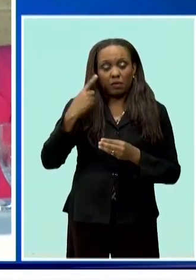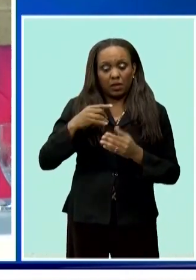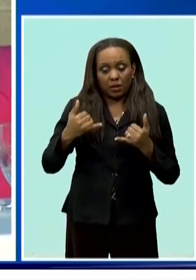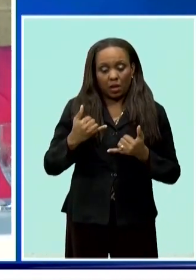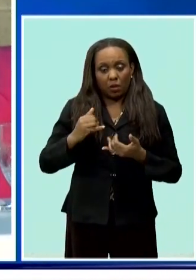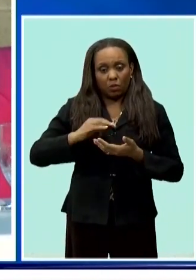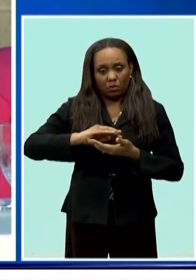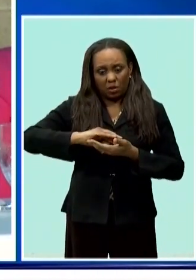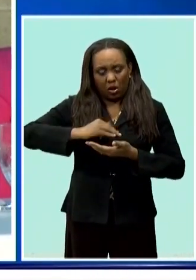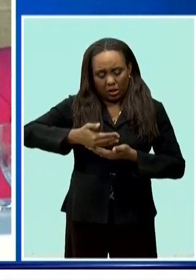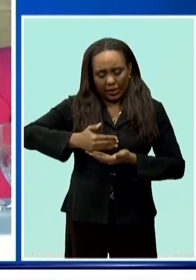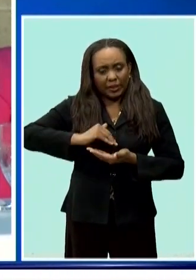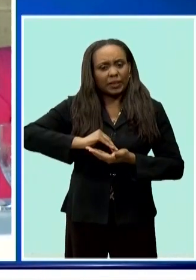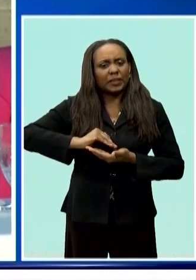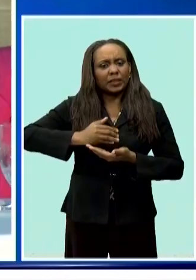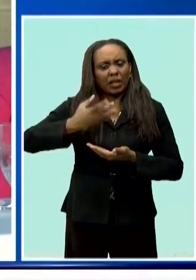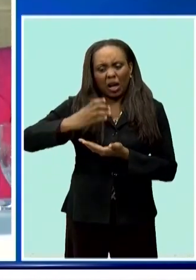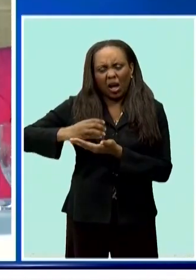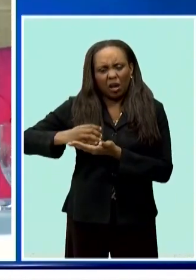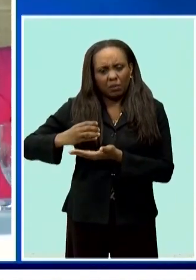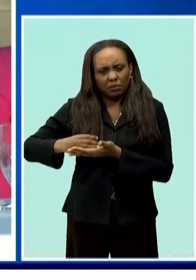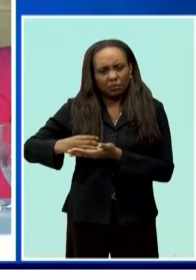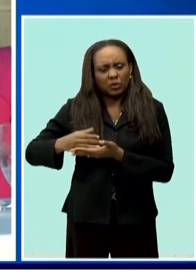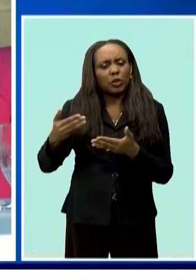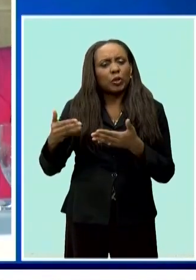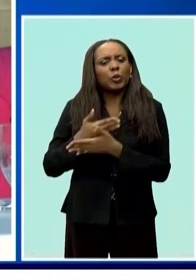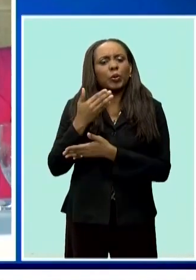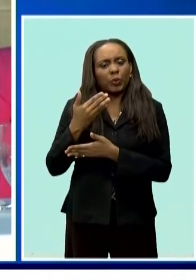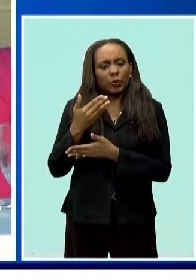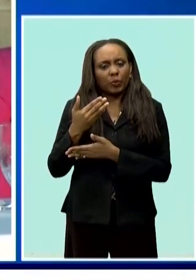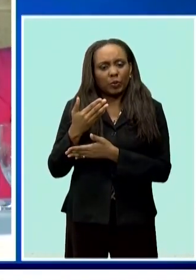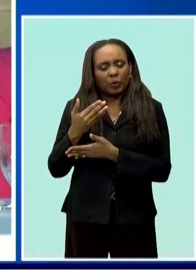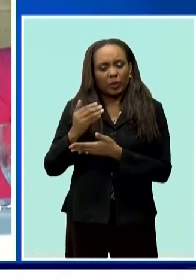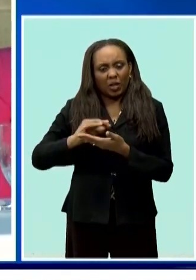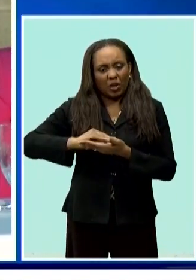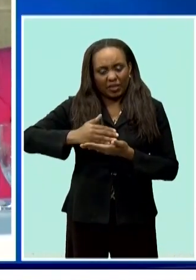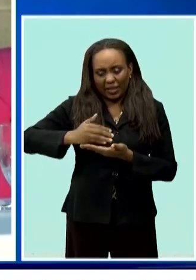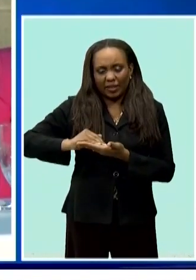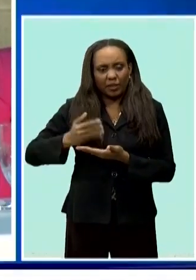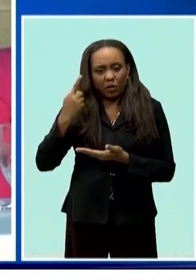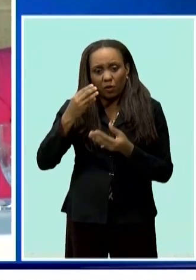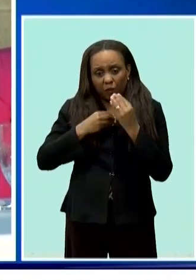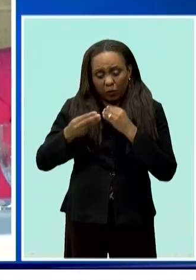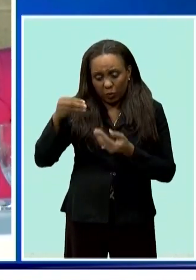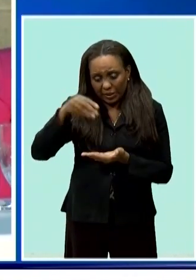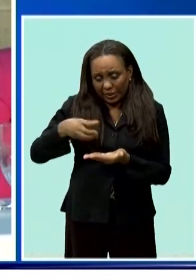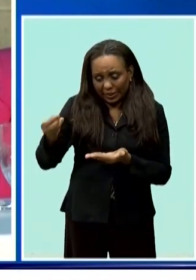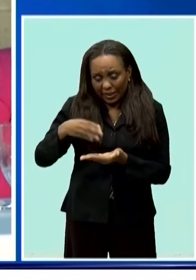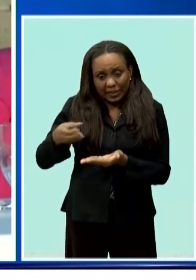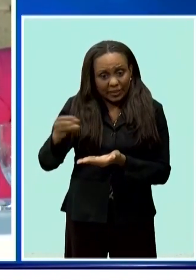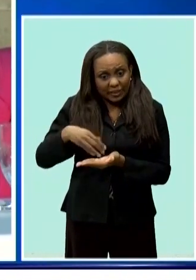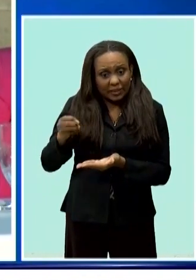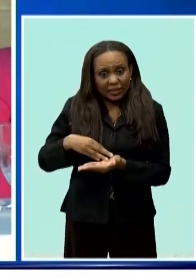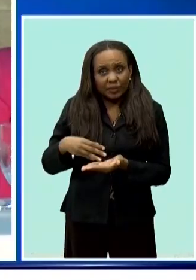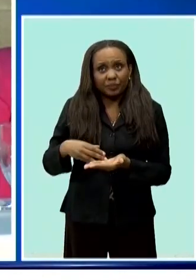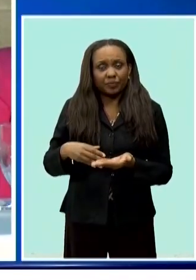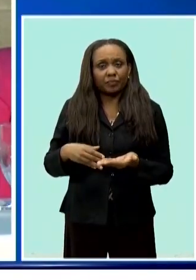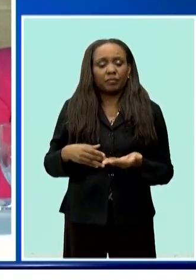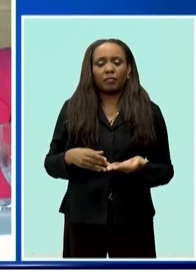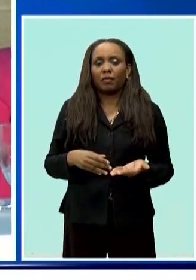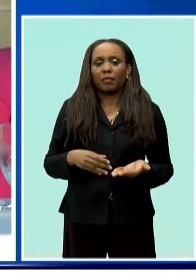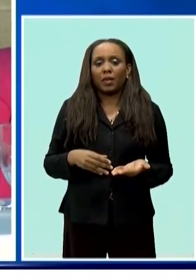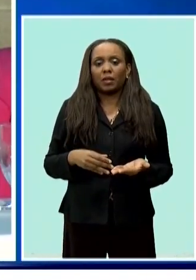School aimed at sensitizing members of the public and key stakeholders about the ban on petrol-based single-use plastics. And Barbados announced